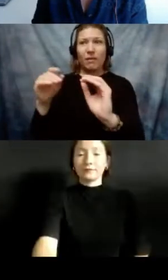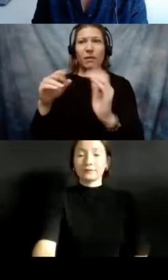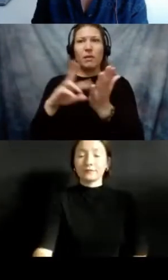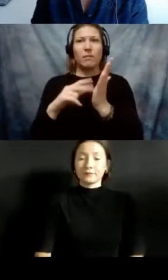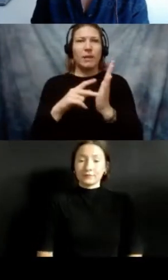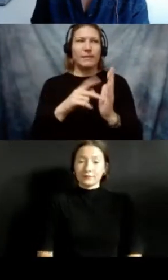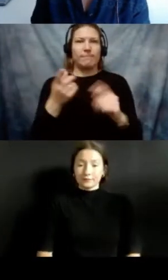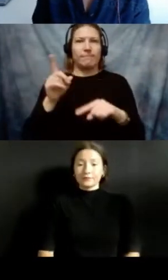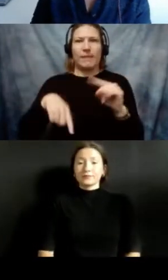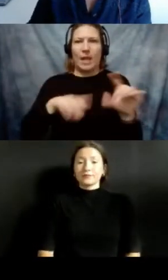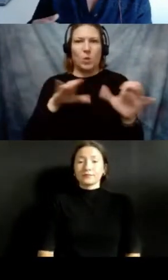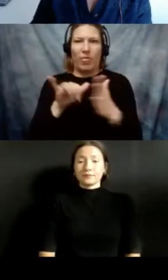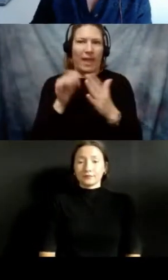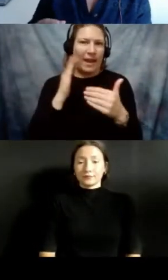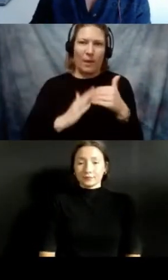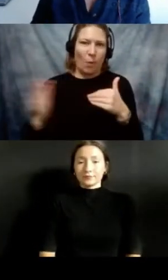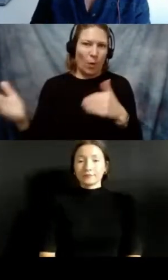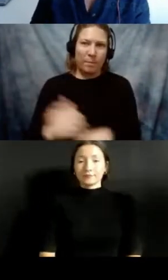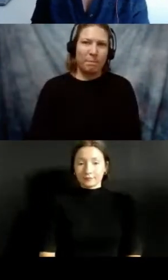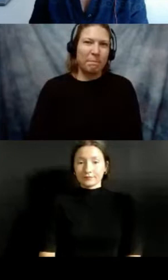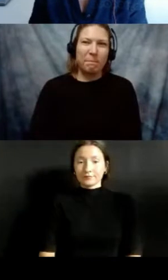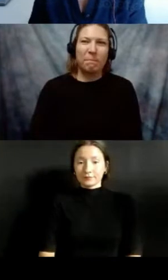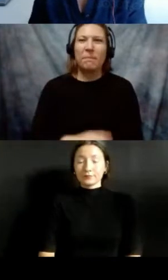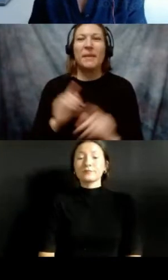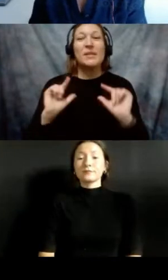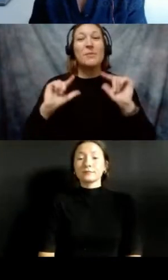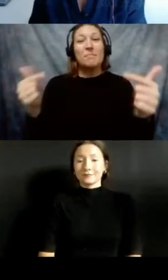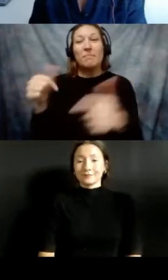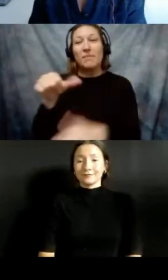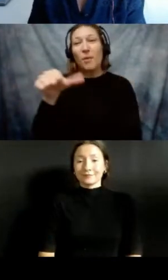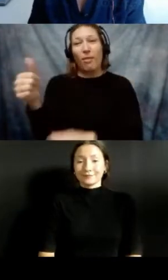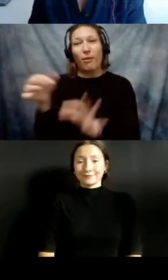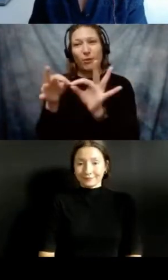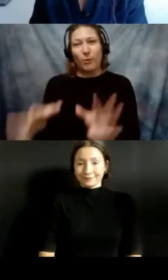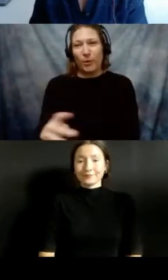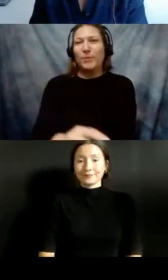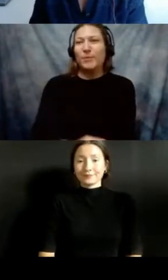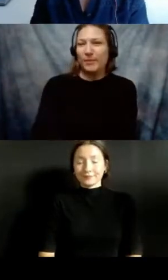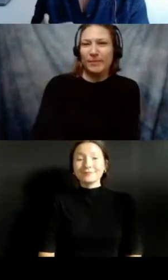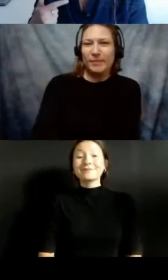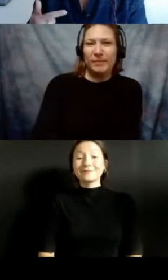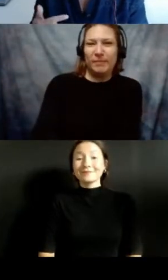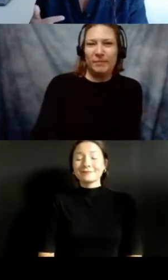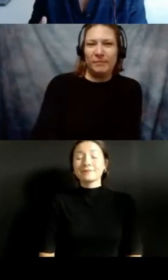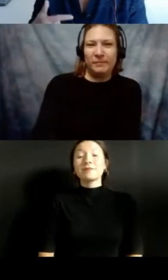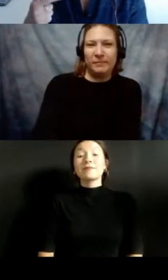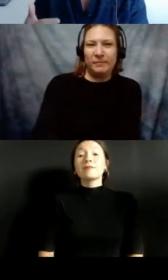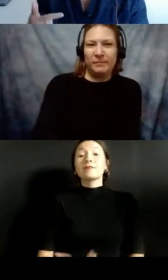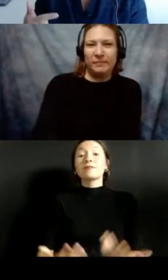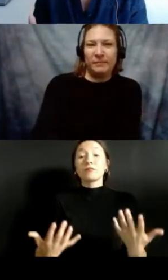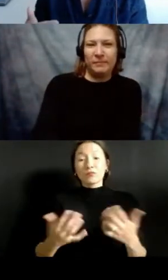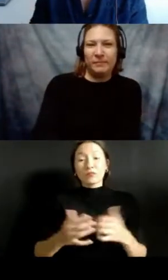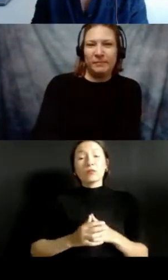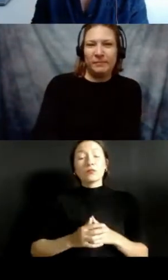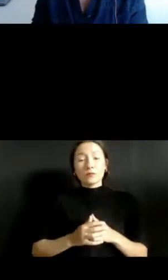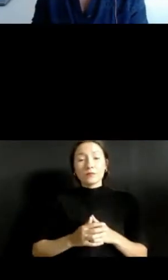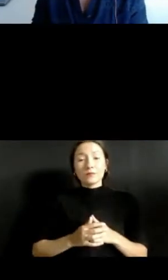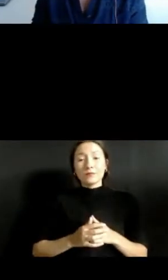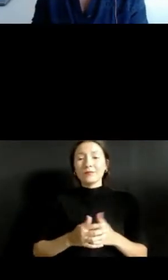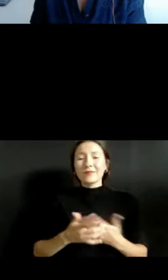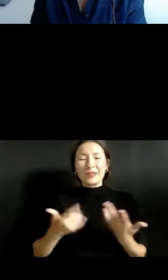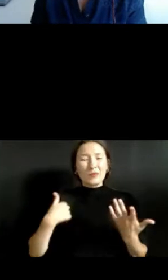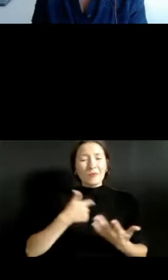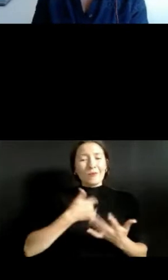And continuing our focus on authoring tool providers, I think it's beginning to become increasingly common to see them focus on